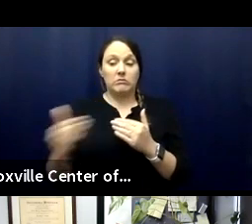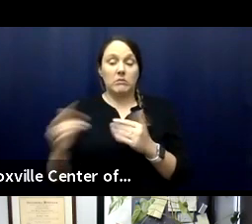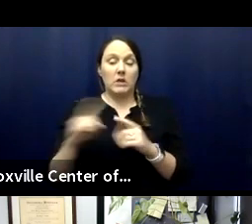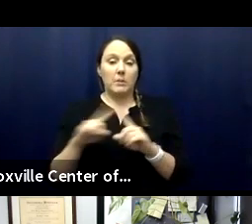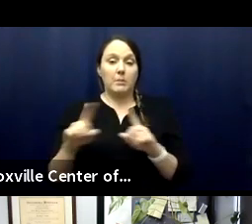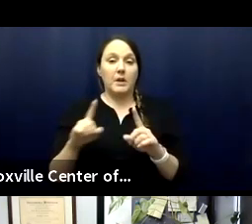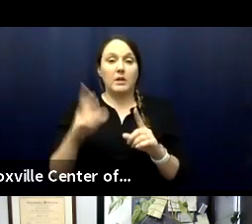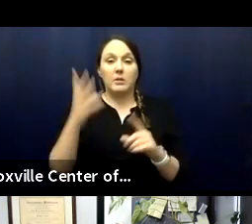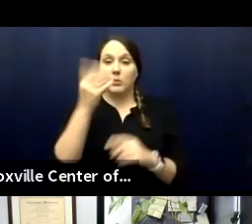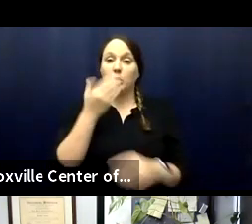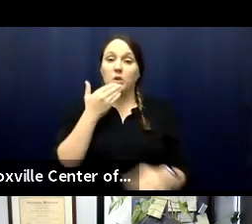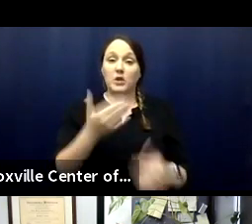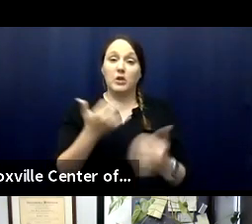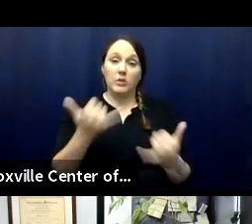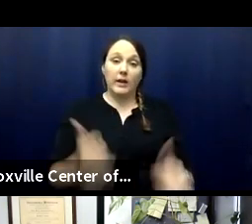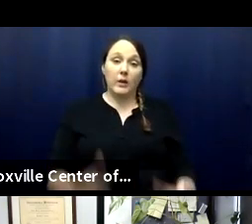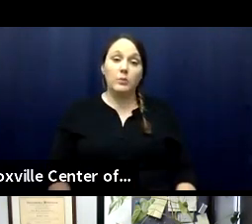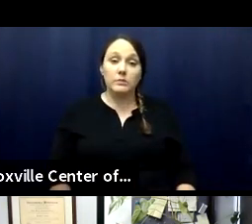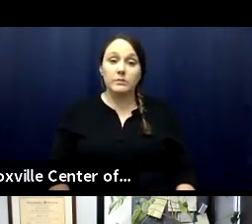they're pretty good right now.